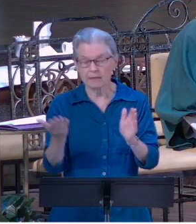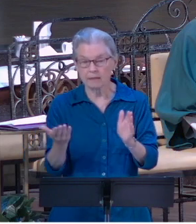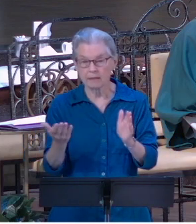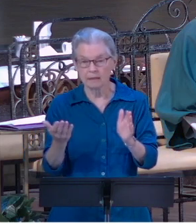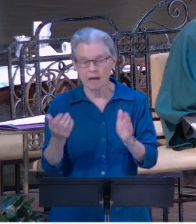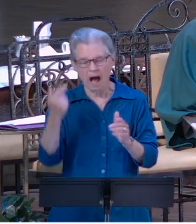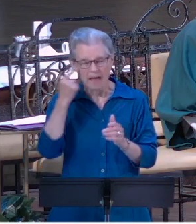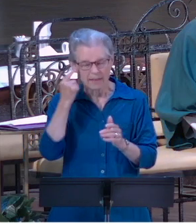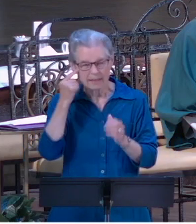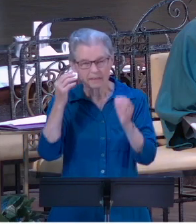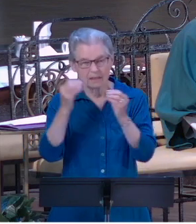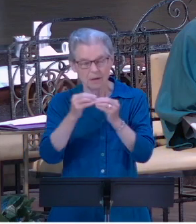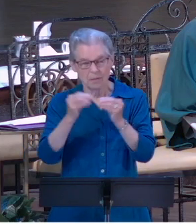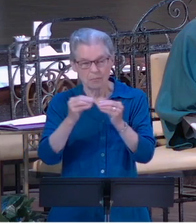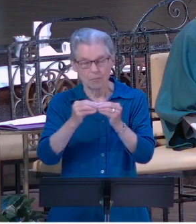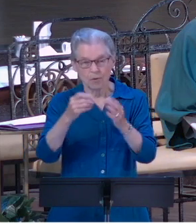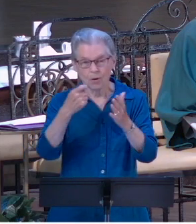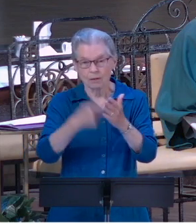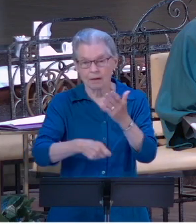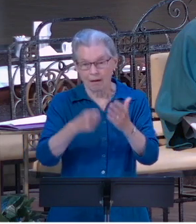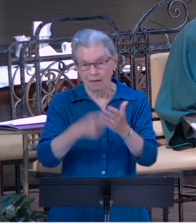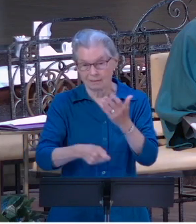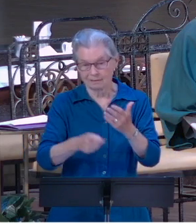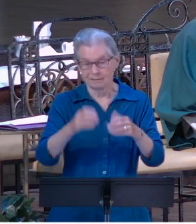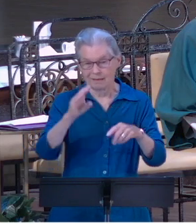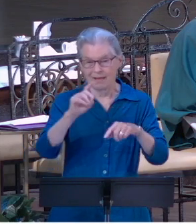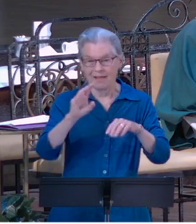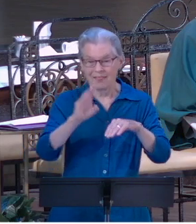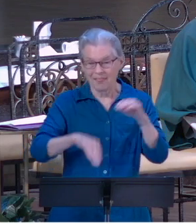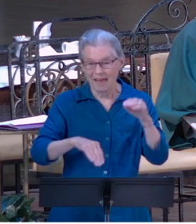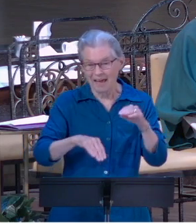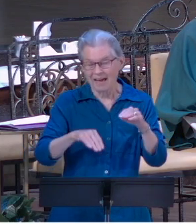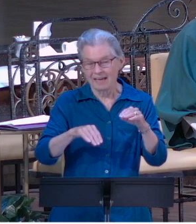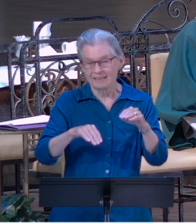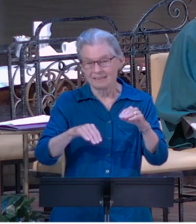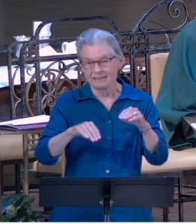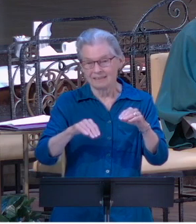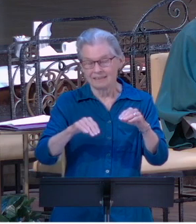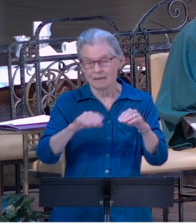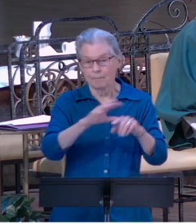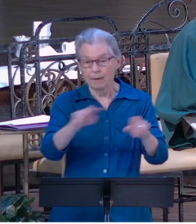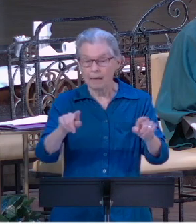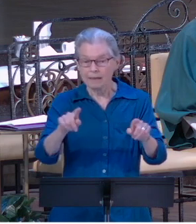than simply giving away what we own. The price is far higher.